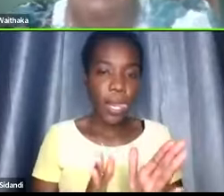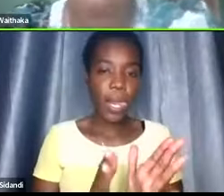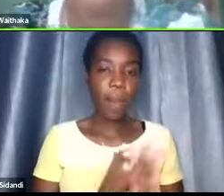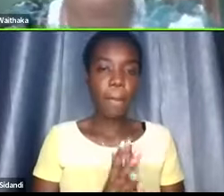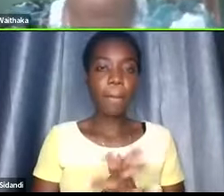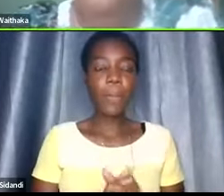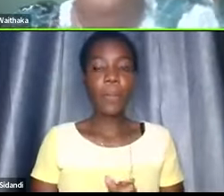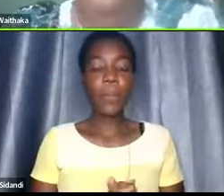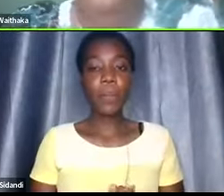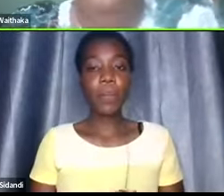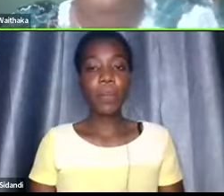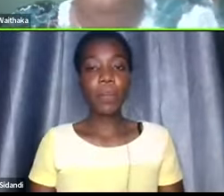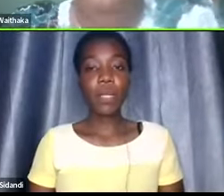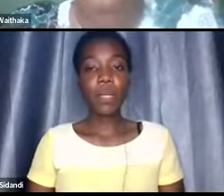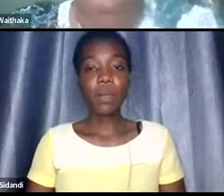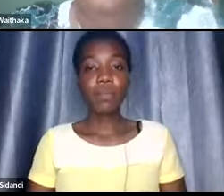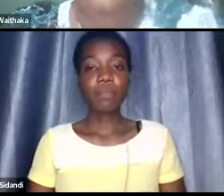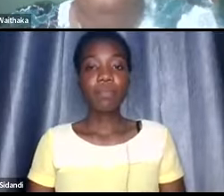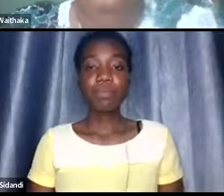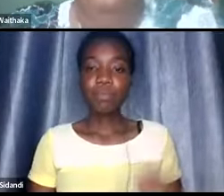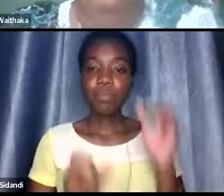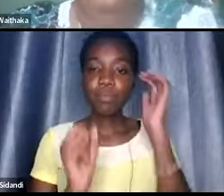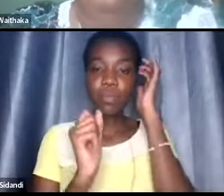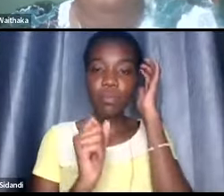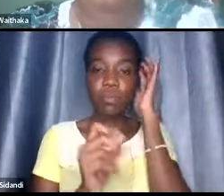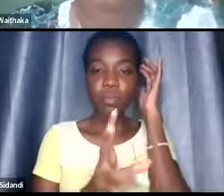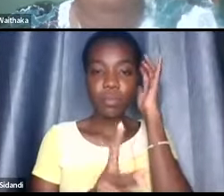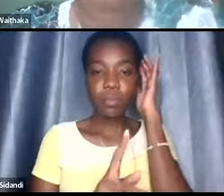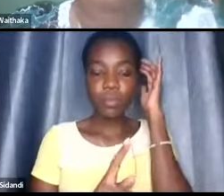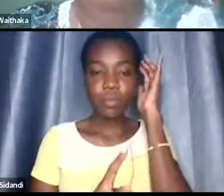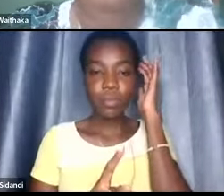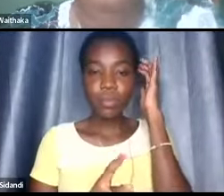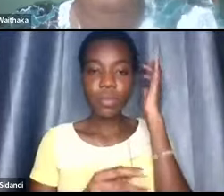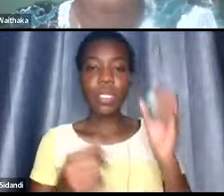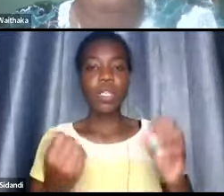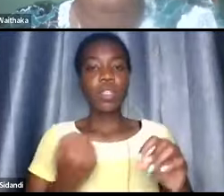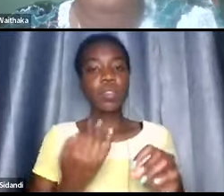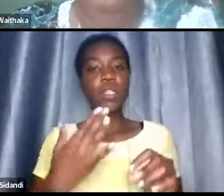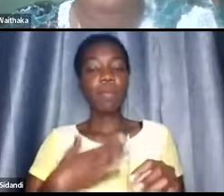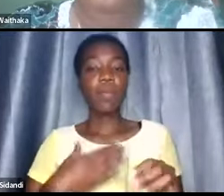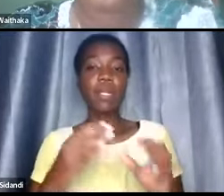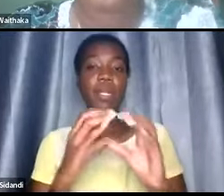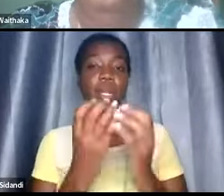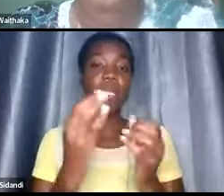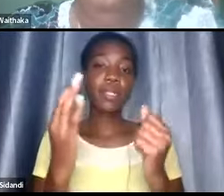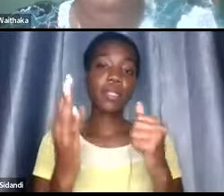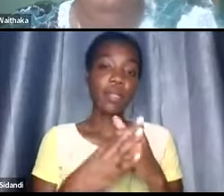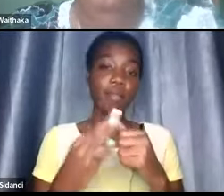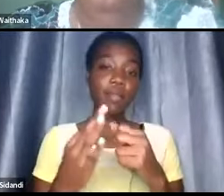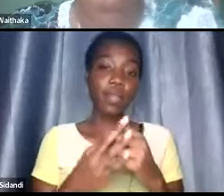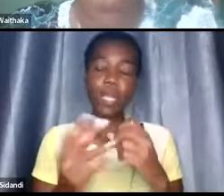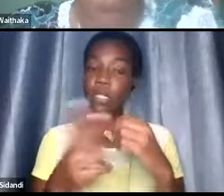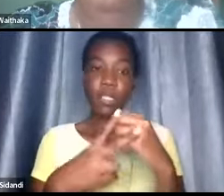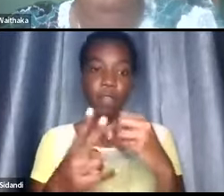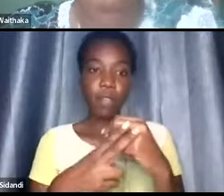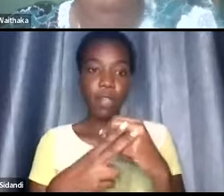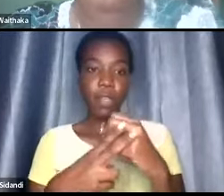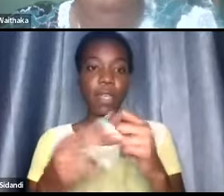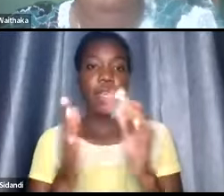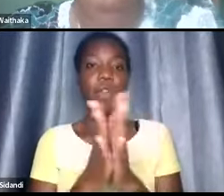personnel. All right. Somebody else is saying, my daughter is in class 7. She wants to be a